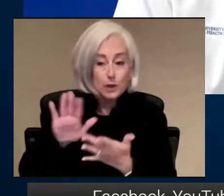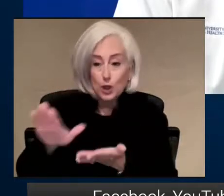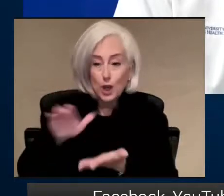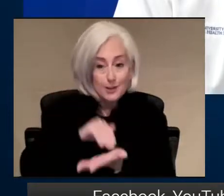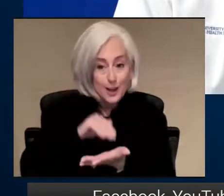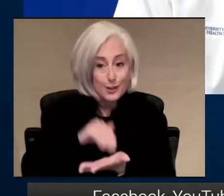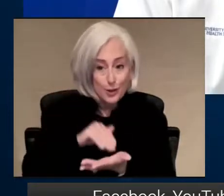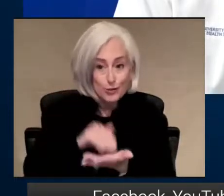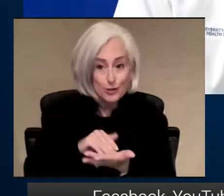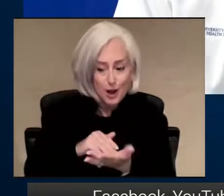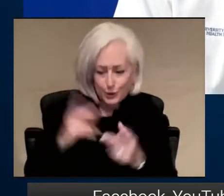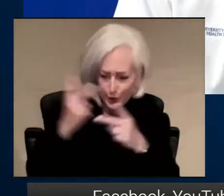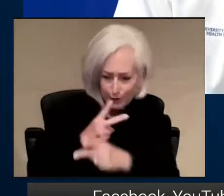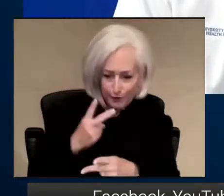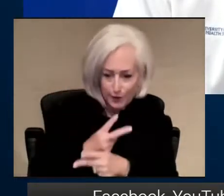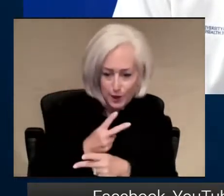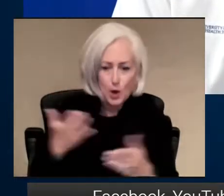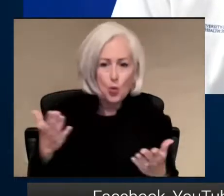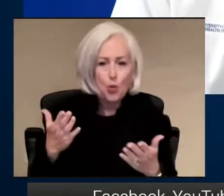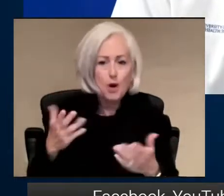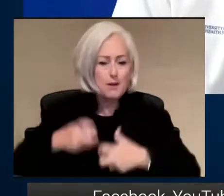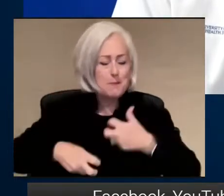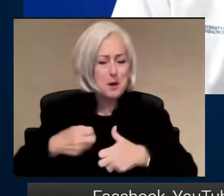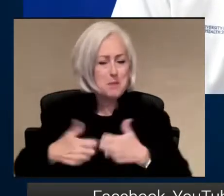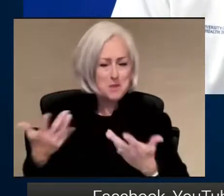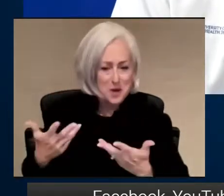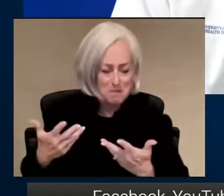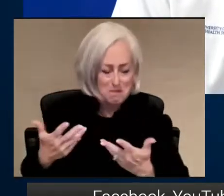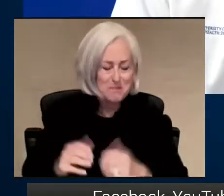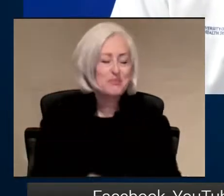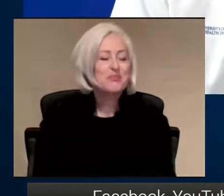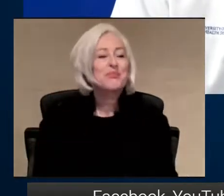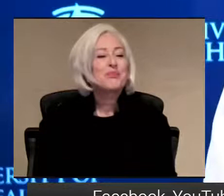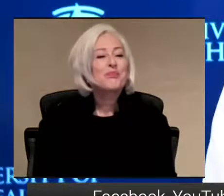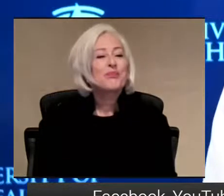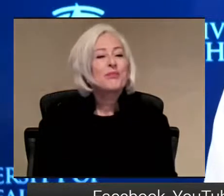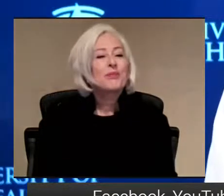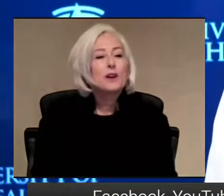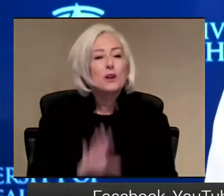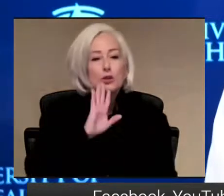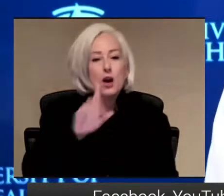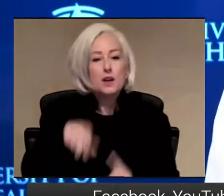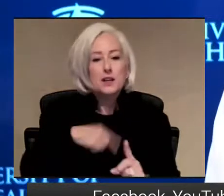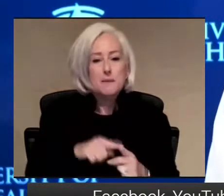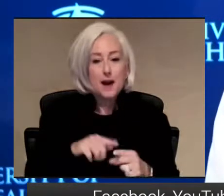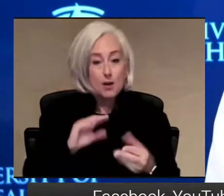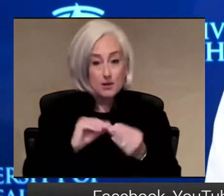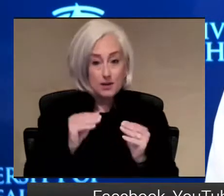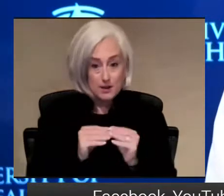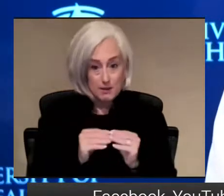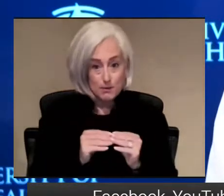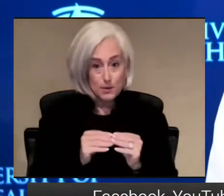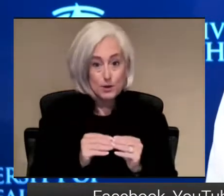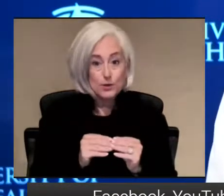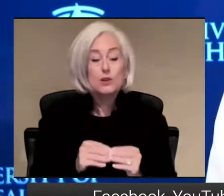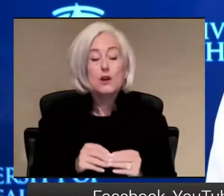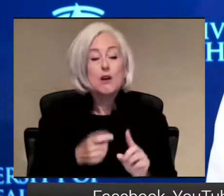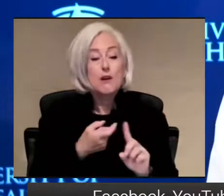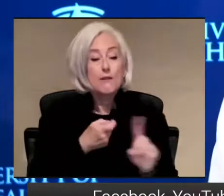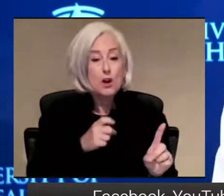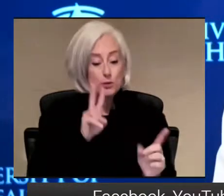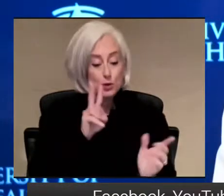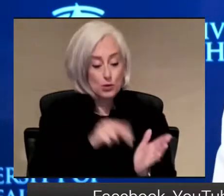on what that underlying cause is. Speaking of numbers, 1 in 2,500 is a lot, but there are really some